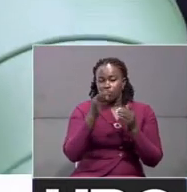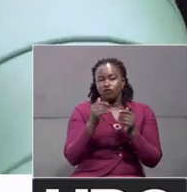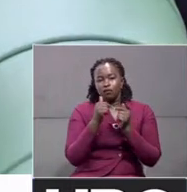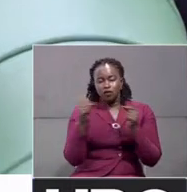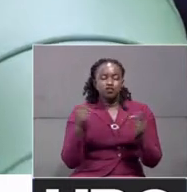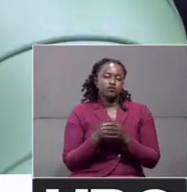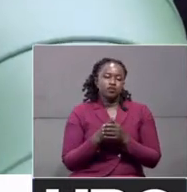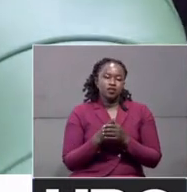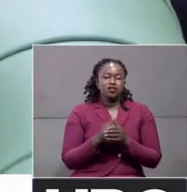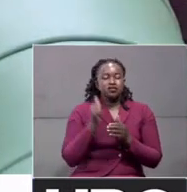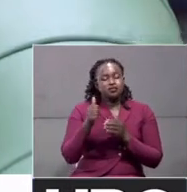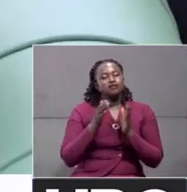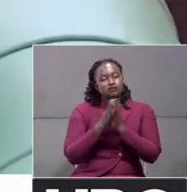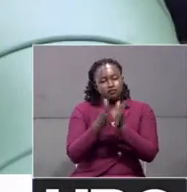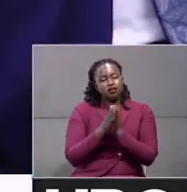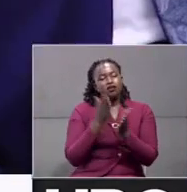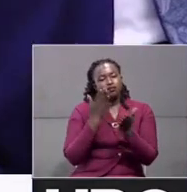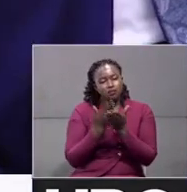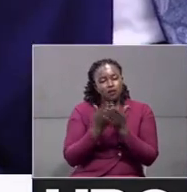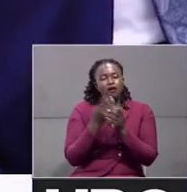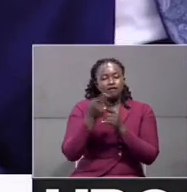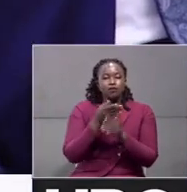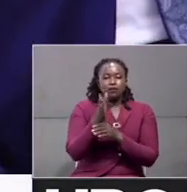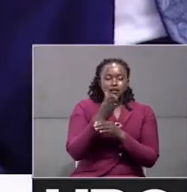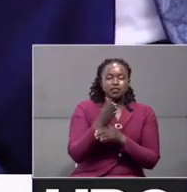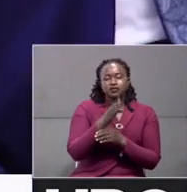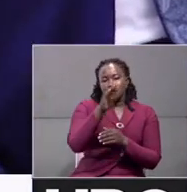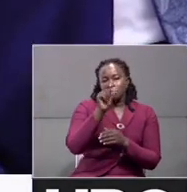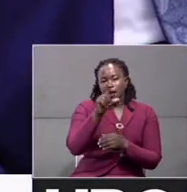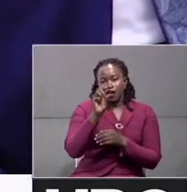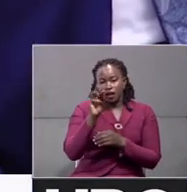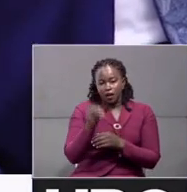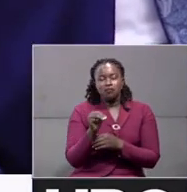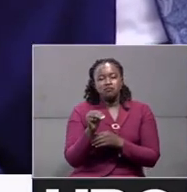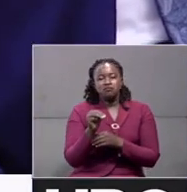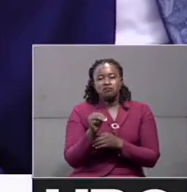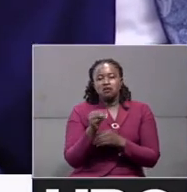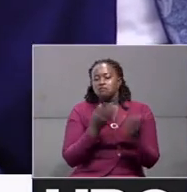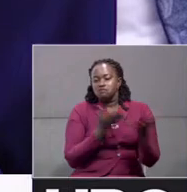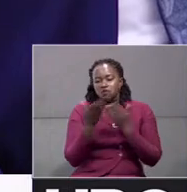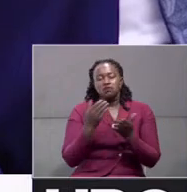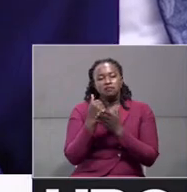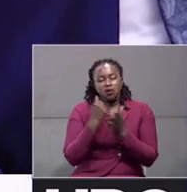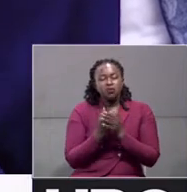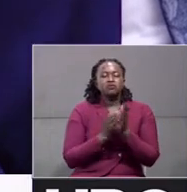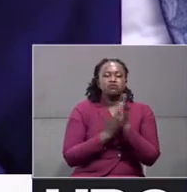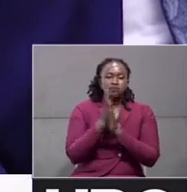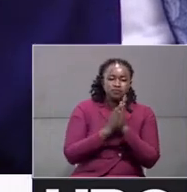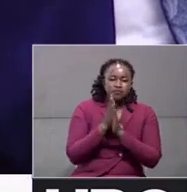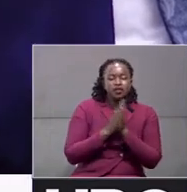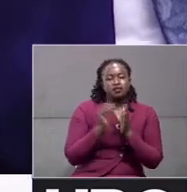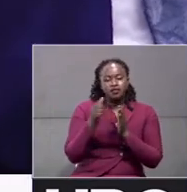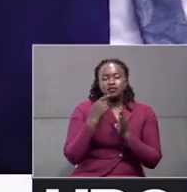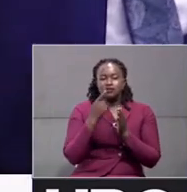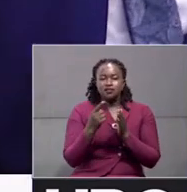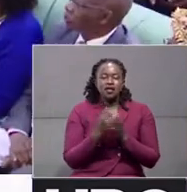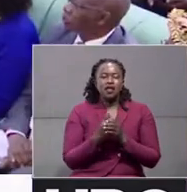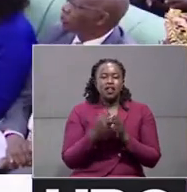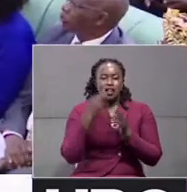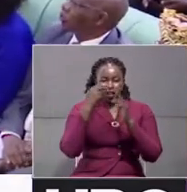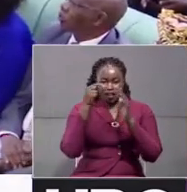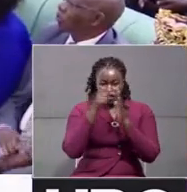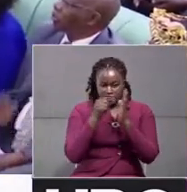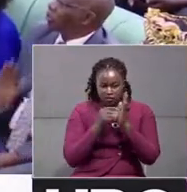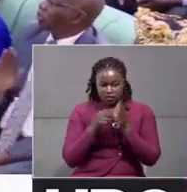Senyonyi, describes the request by Minister Balam as derived by excitement. Senyonyi says the list was given to the